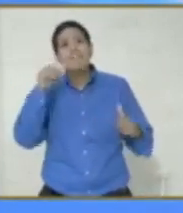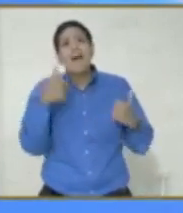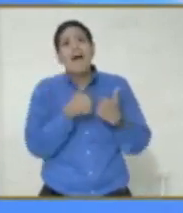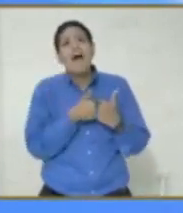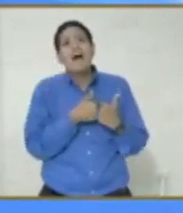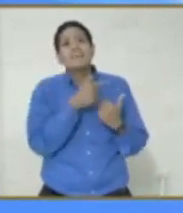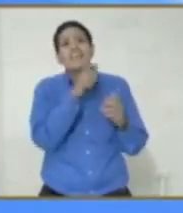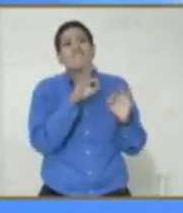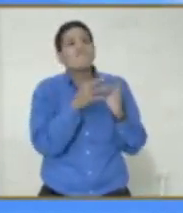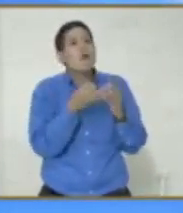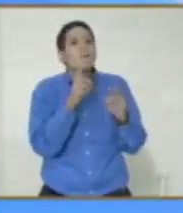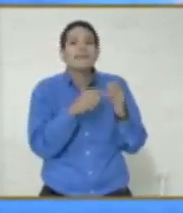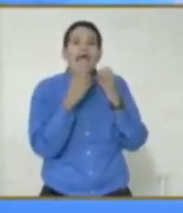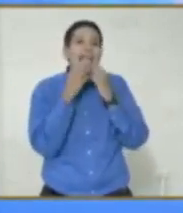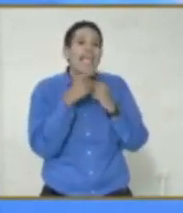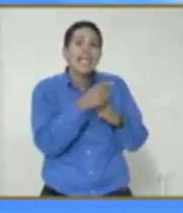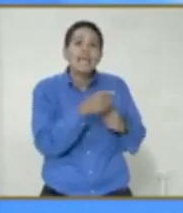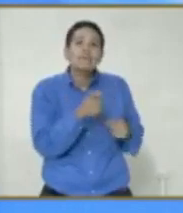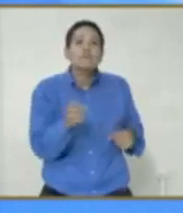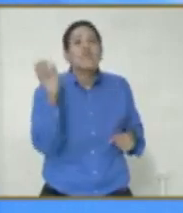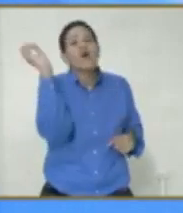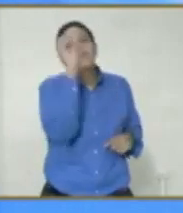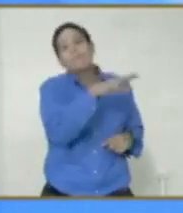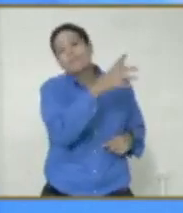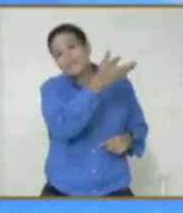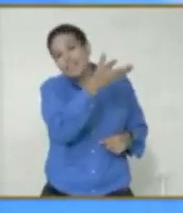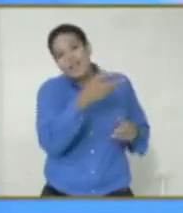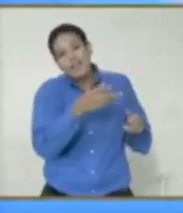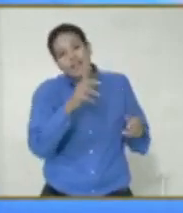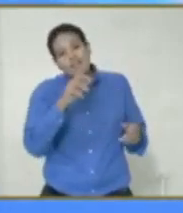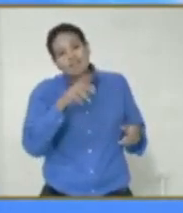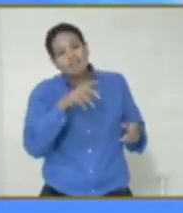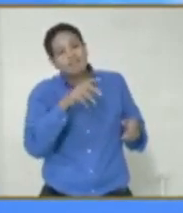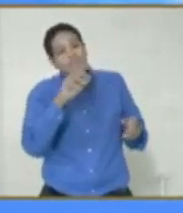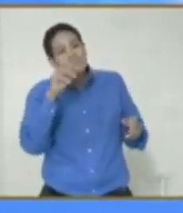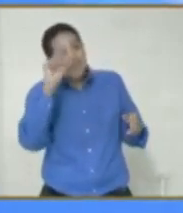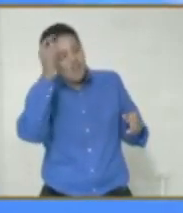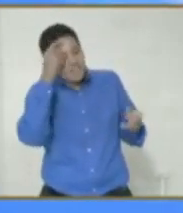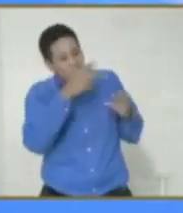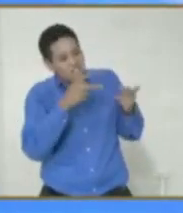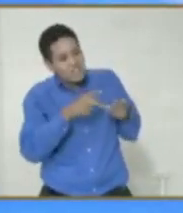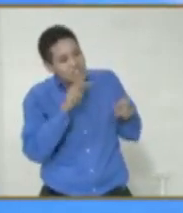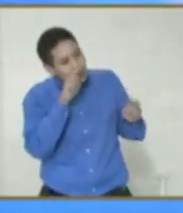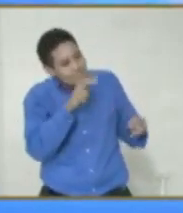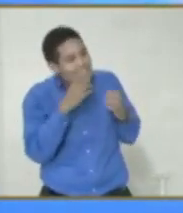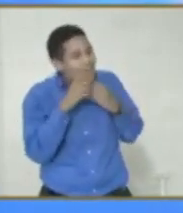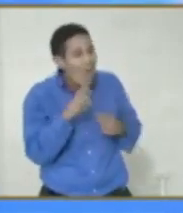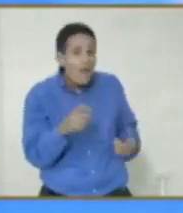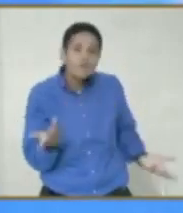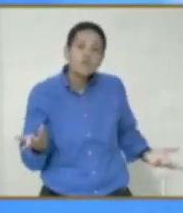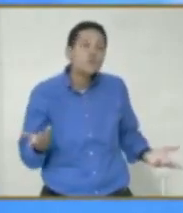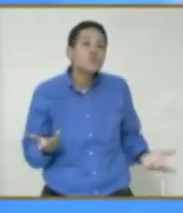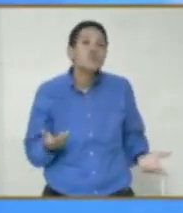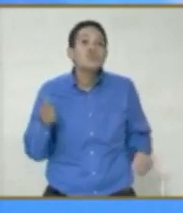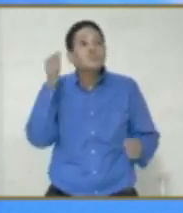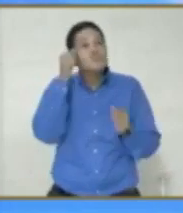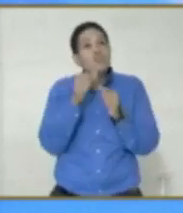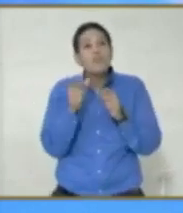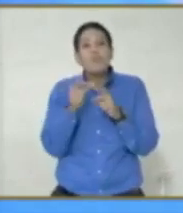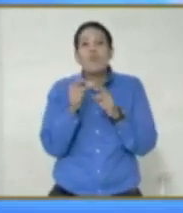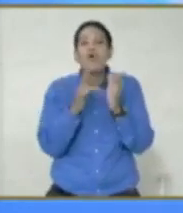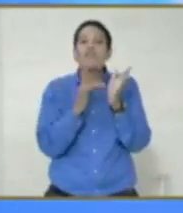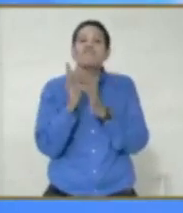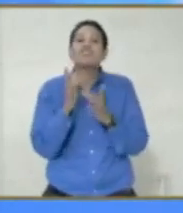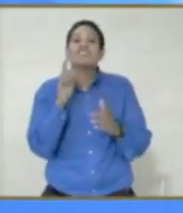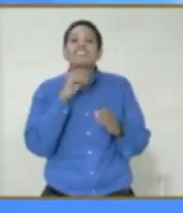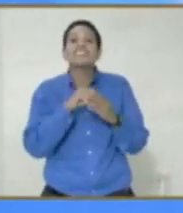just can't take care of him, so had to be placed in the infirmary. So I will close by saying, just remember the words of Jesus Christ